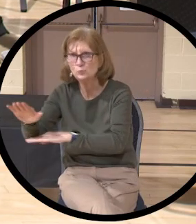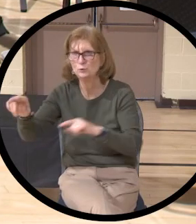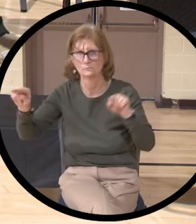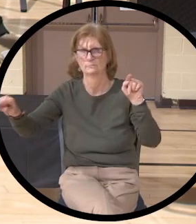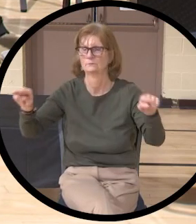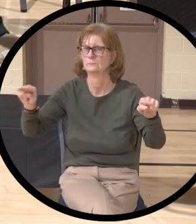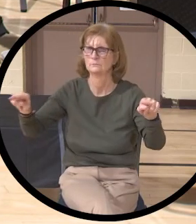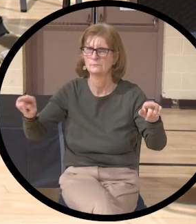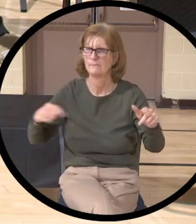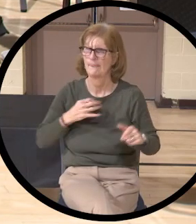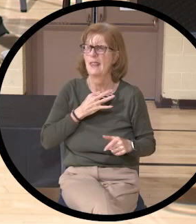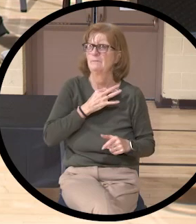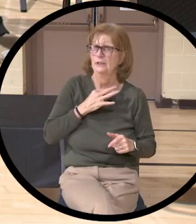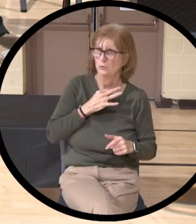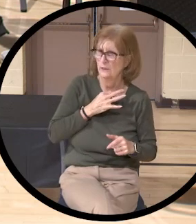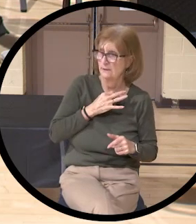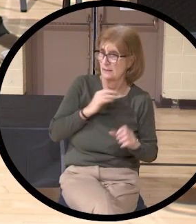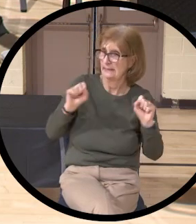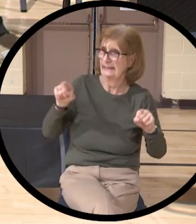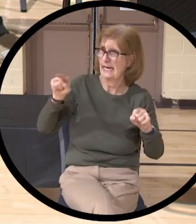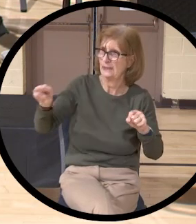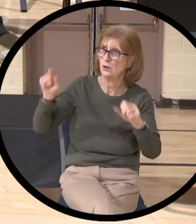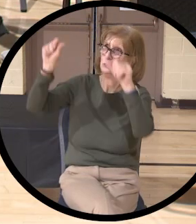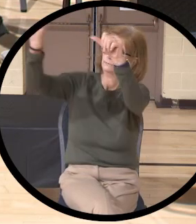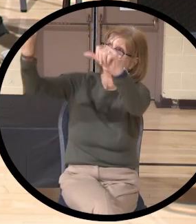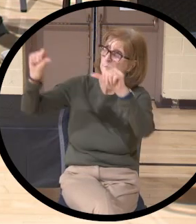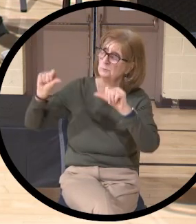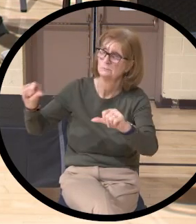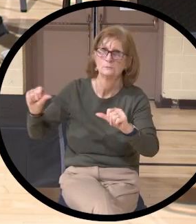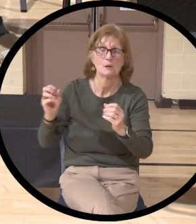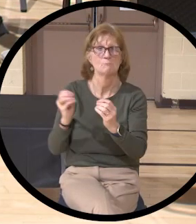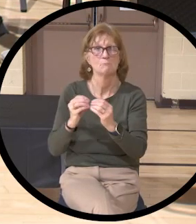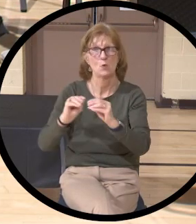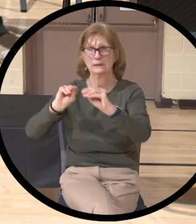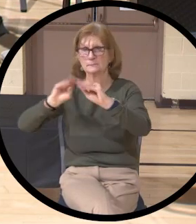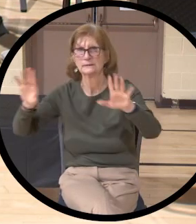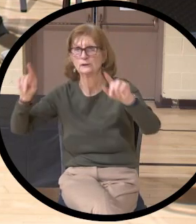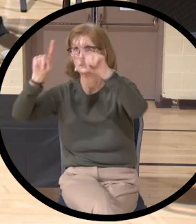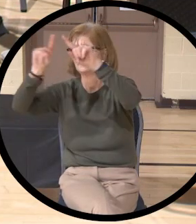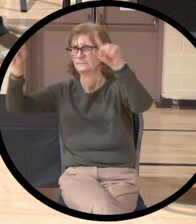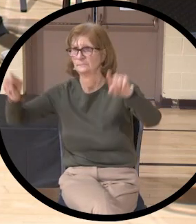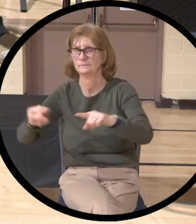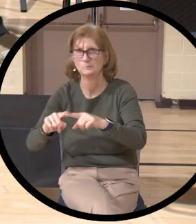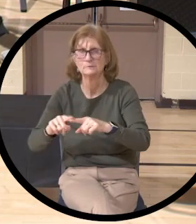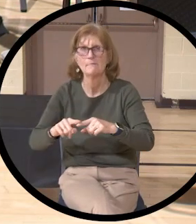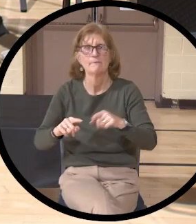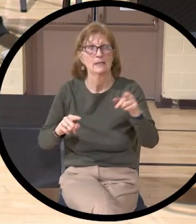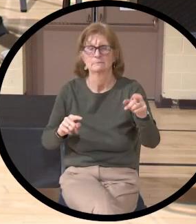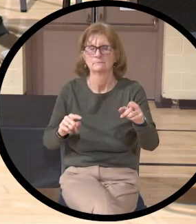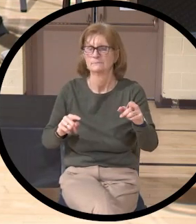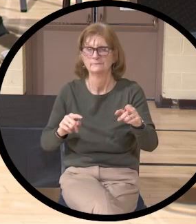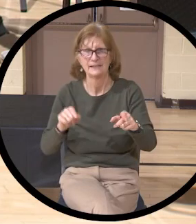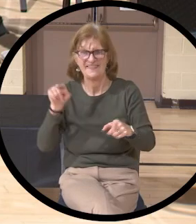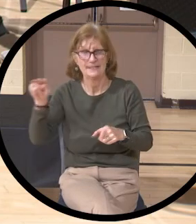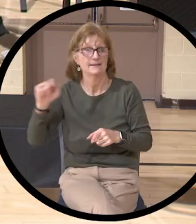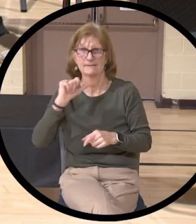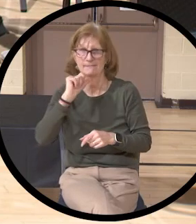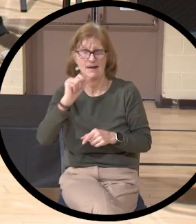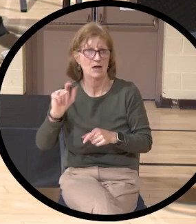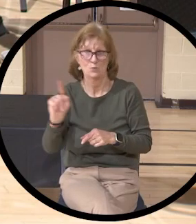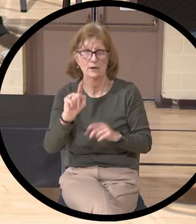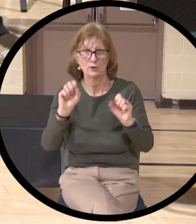be explicit signage or perhaps communications from the city to discourage an informal right turn